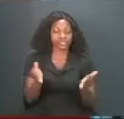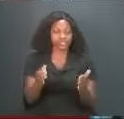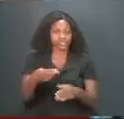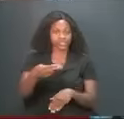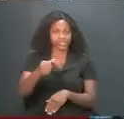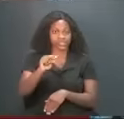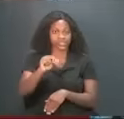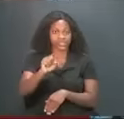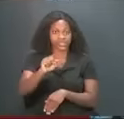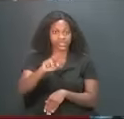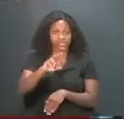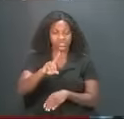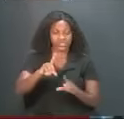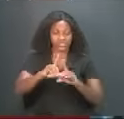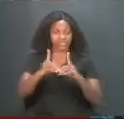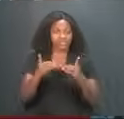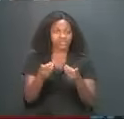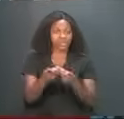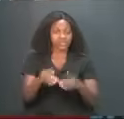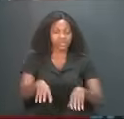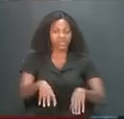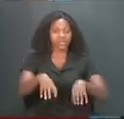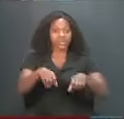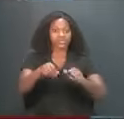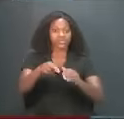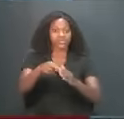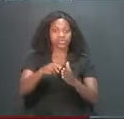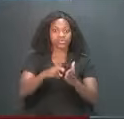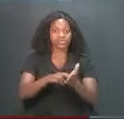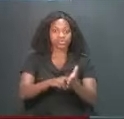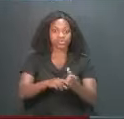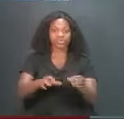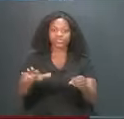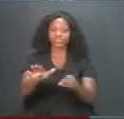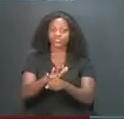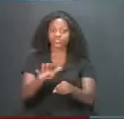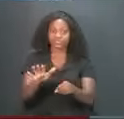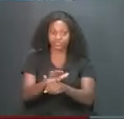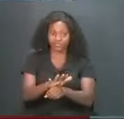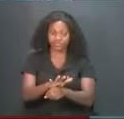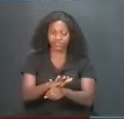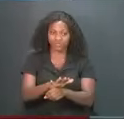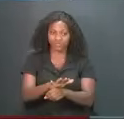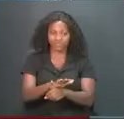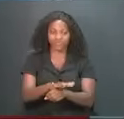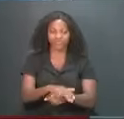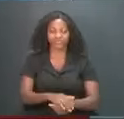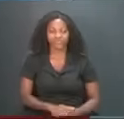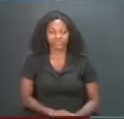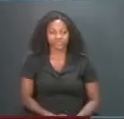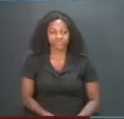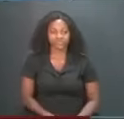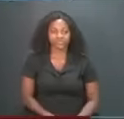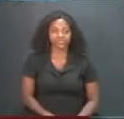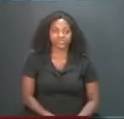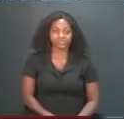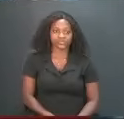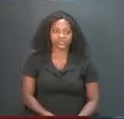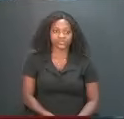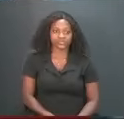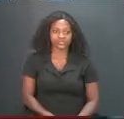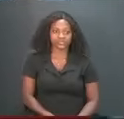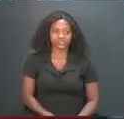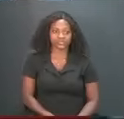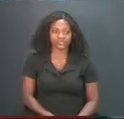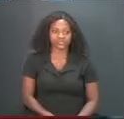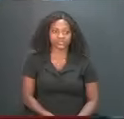Department to capture the committee report as if its entirety has been fully read in this House. Mr. Speaker, I so